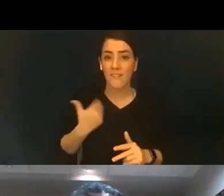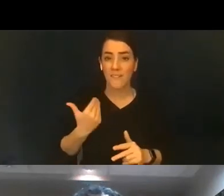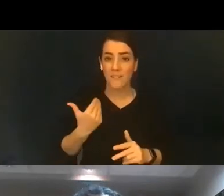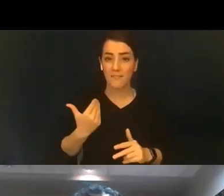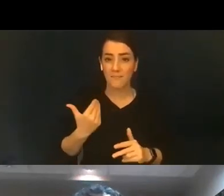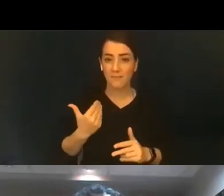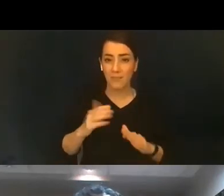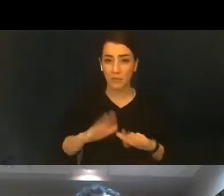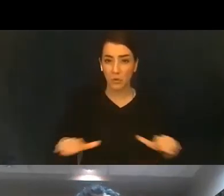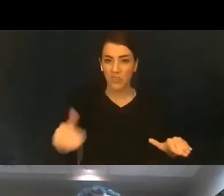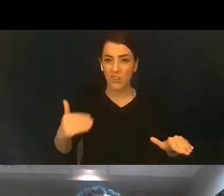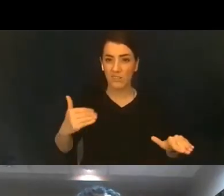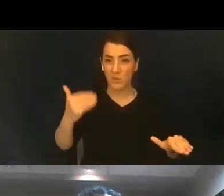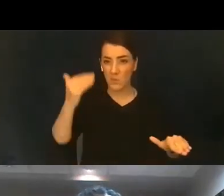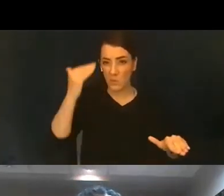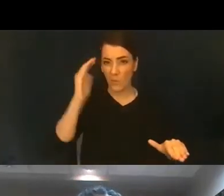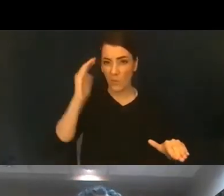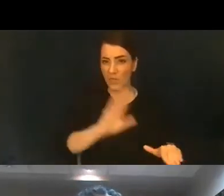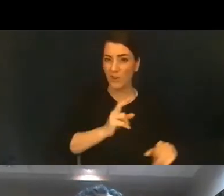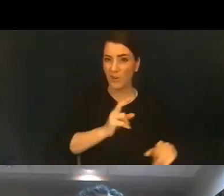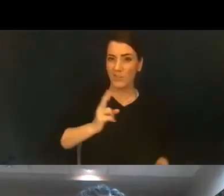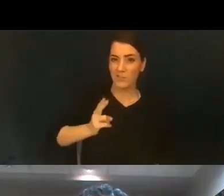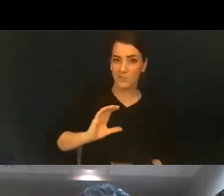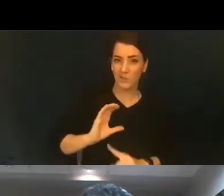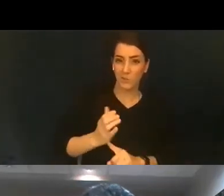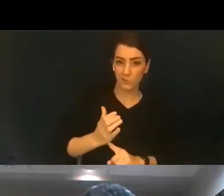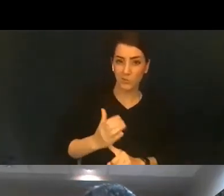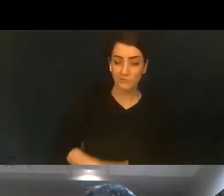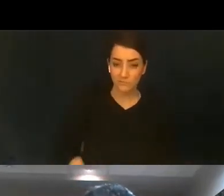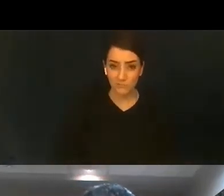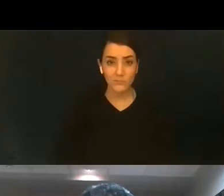Yeah, thanks, George. In 2012,